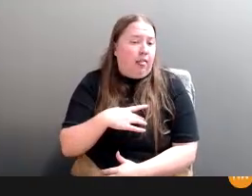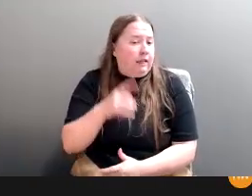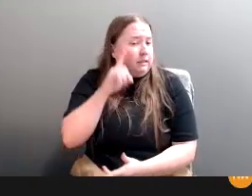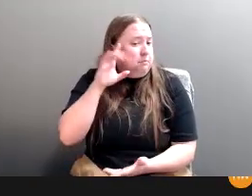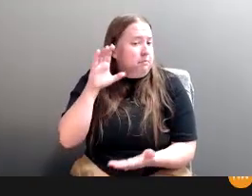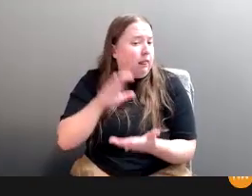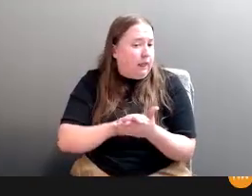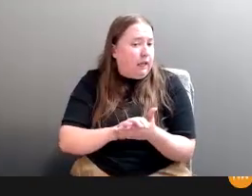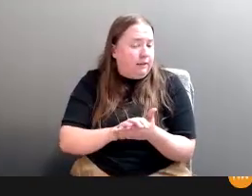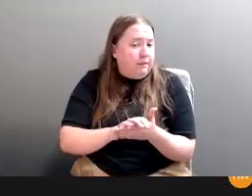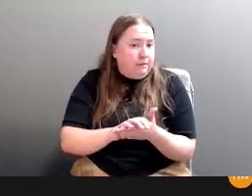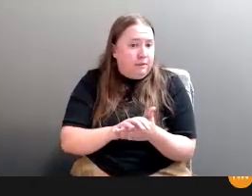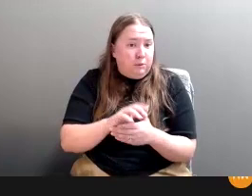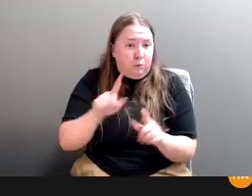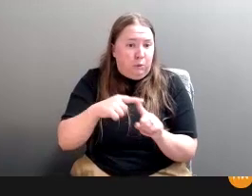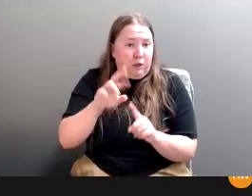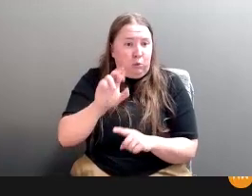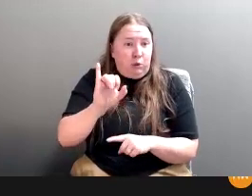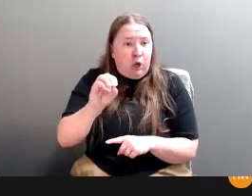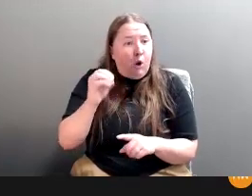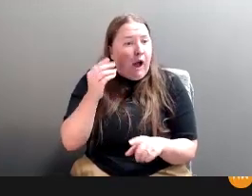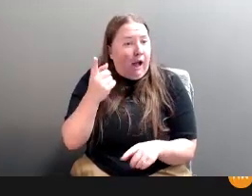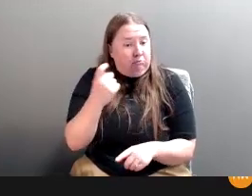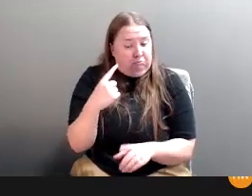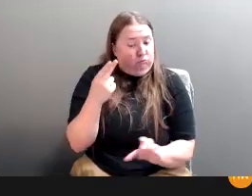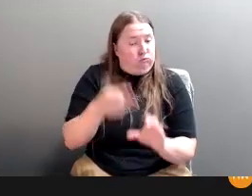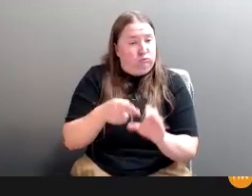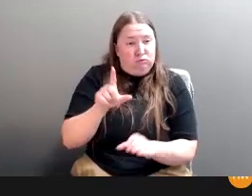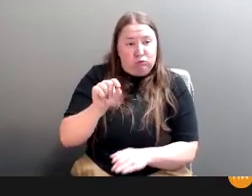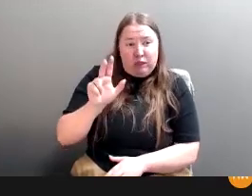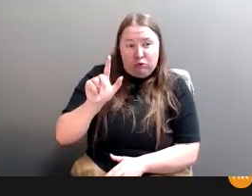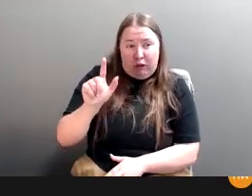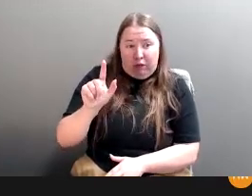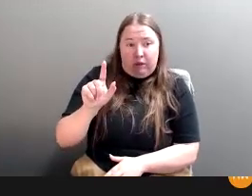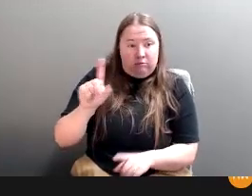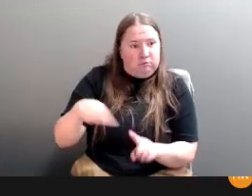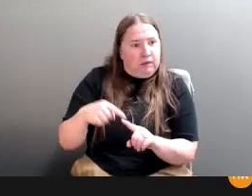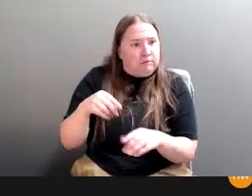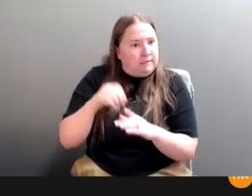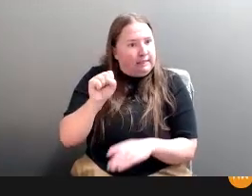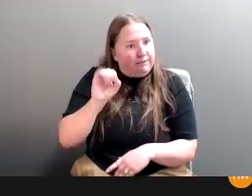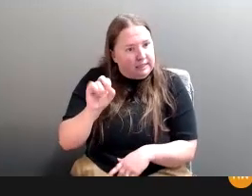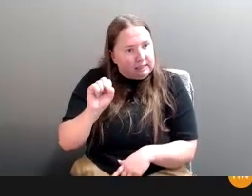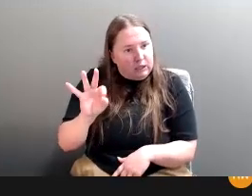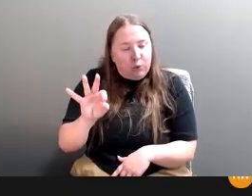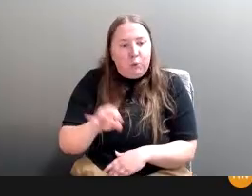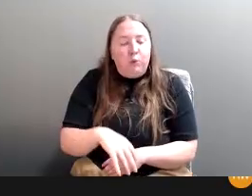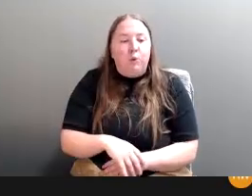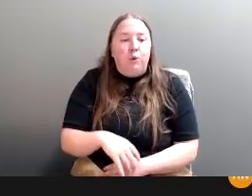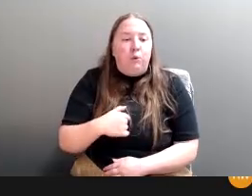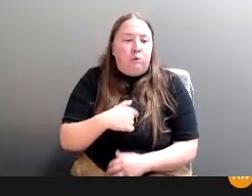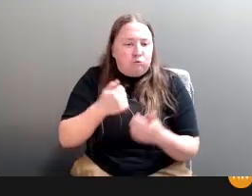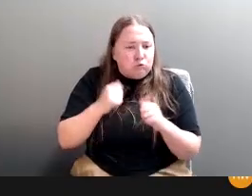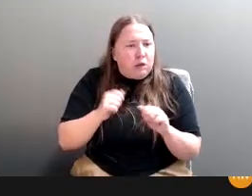when Rio asked me about, joining, in 2023 when I was in San Francisco, I'm here again, that we're going to